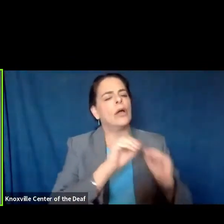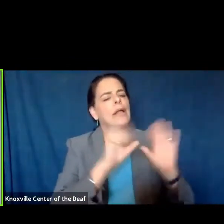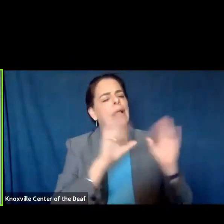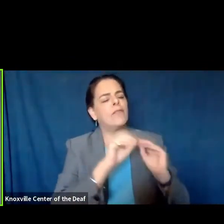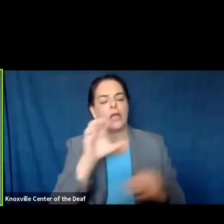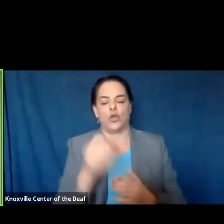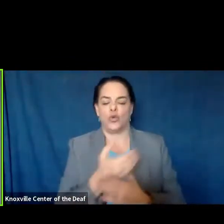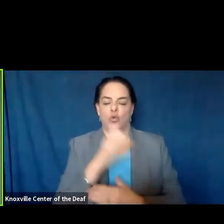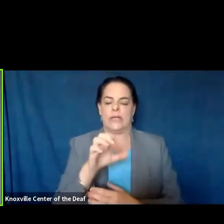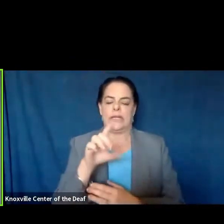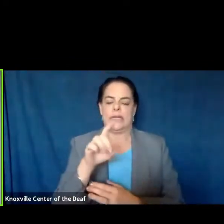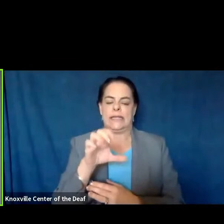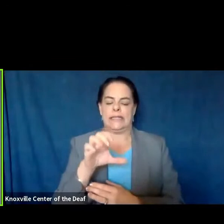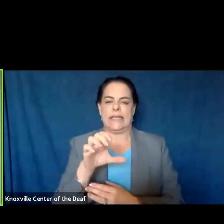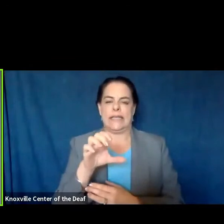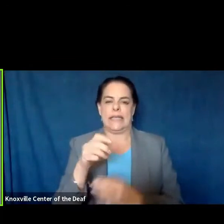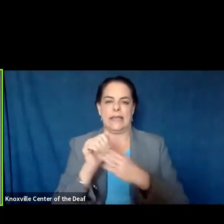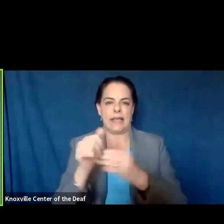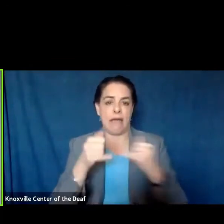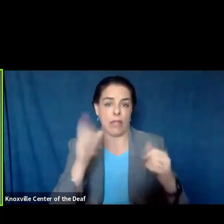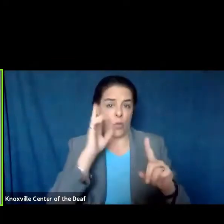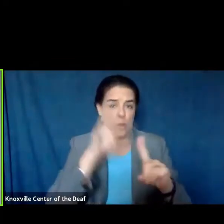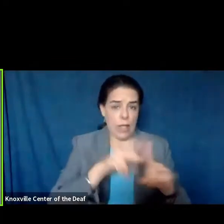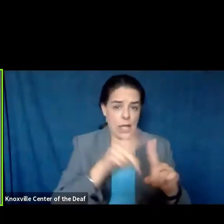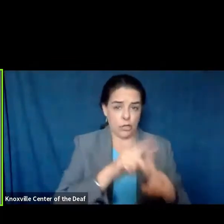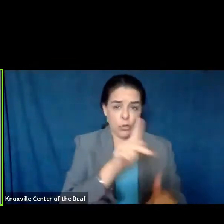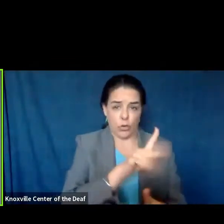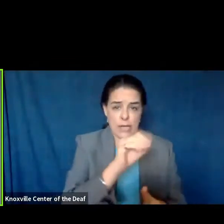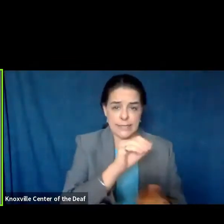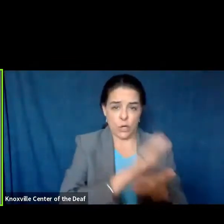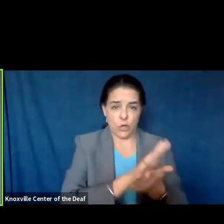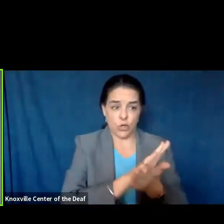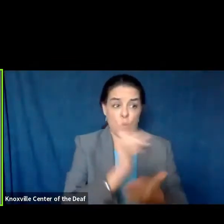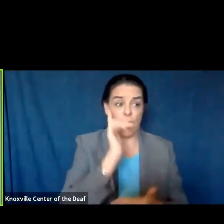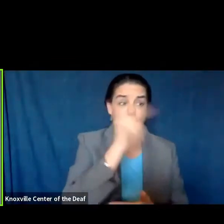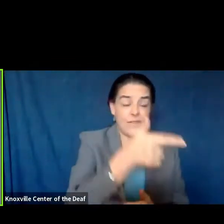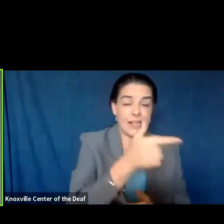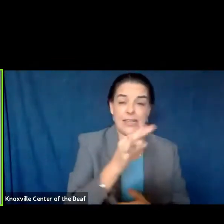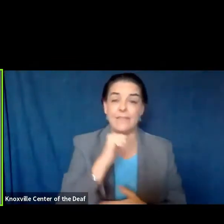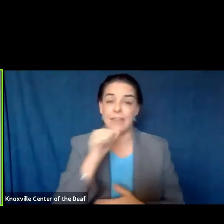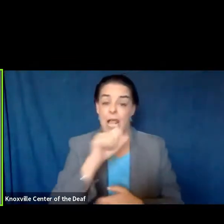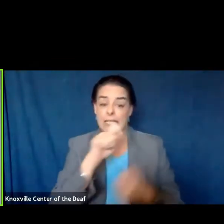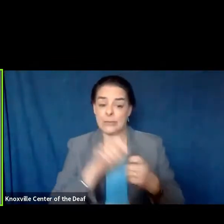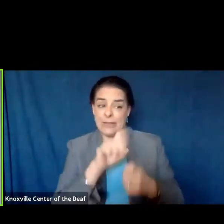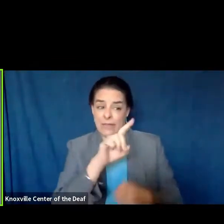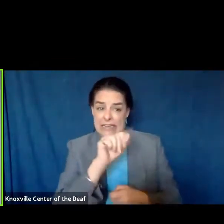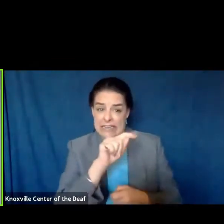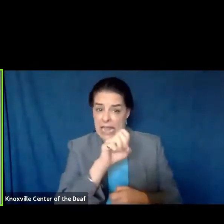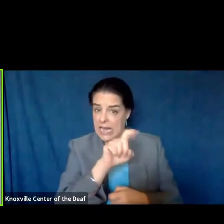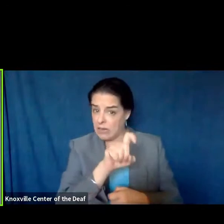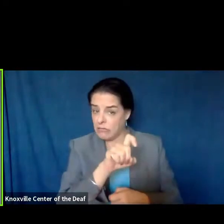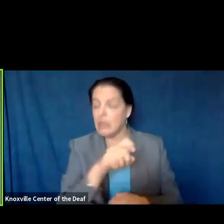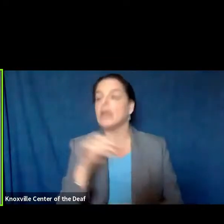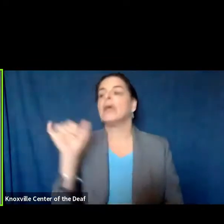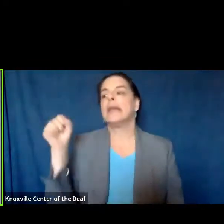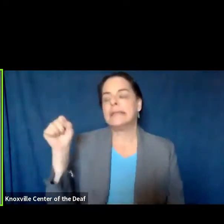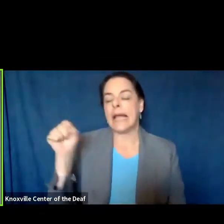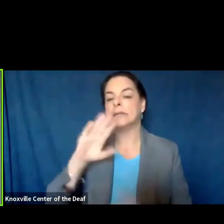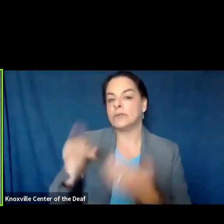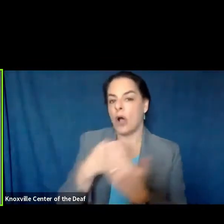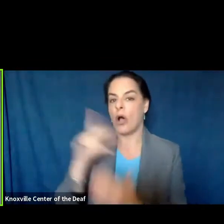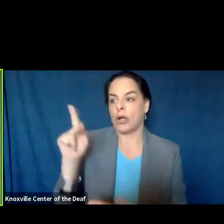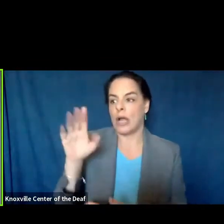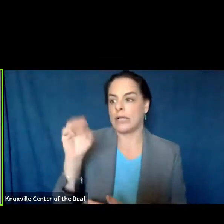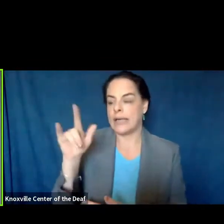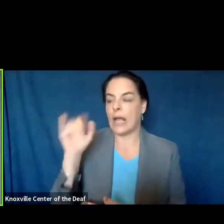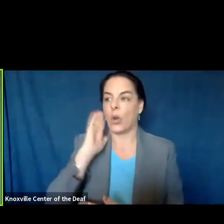CDC guidelines apply to Knox County schools eventually, even if there's not a specific date for it? Yes, yeah. So all of Knox County will be moving